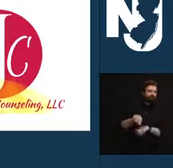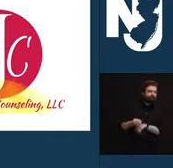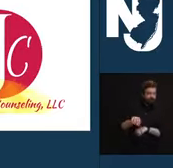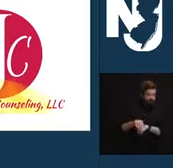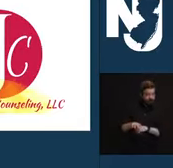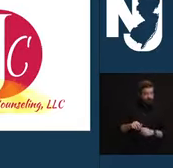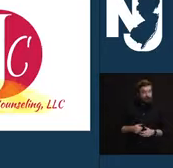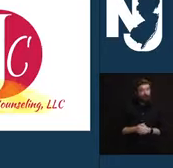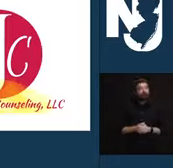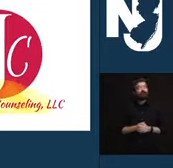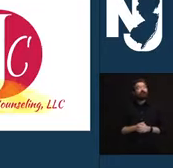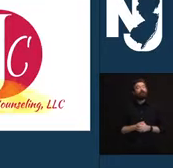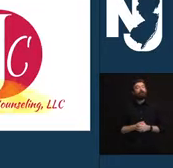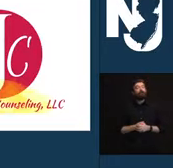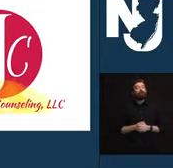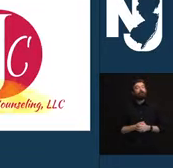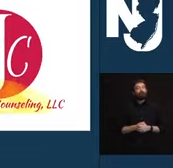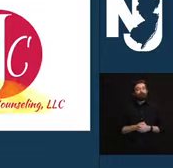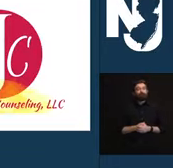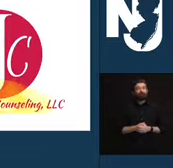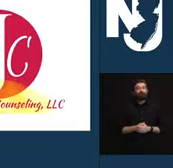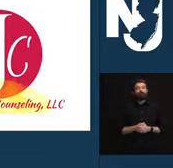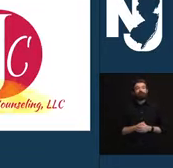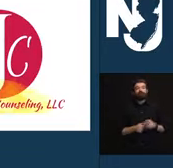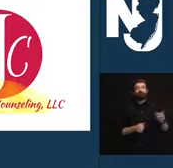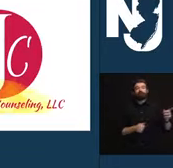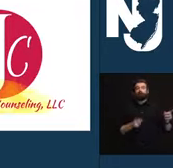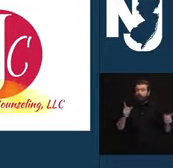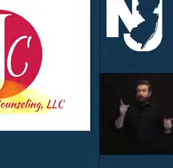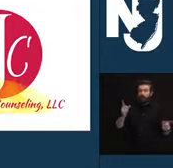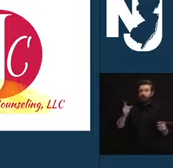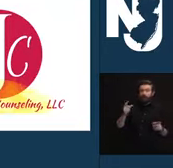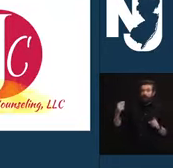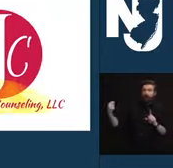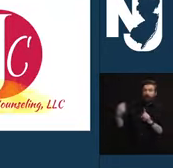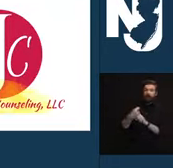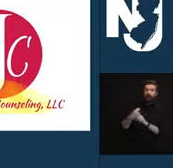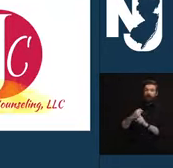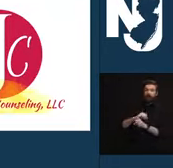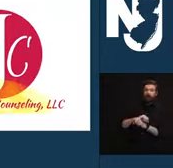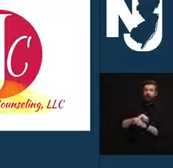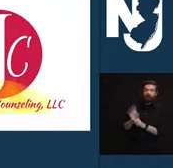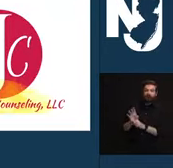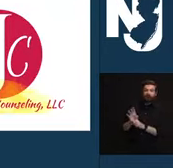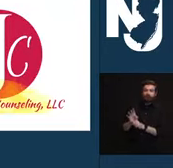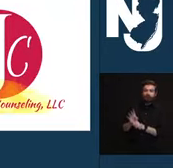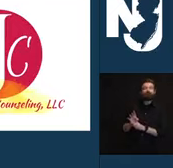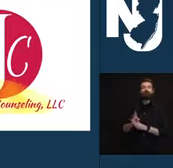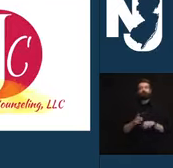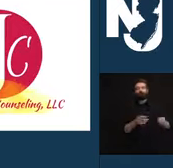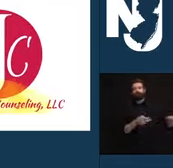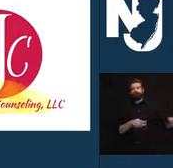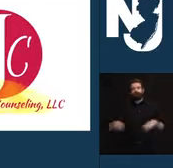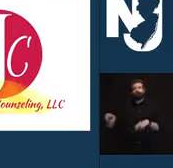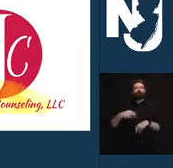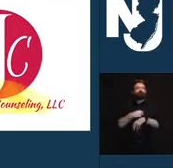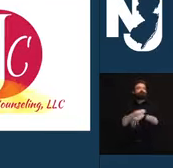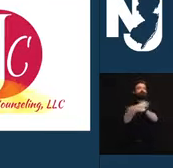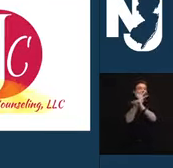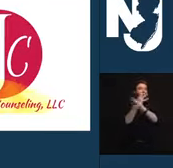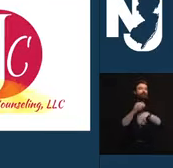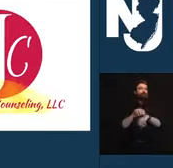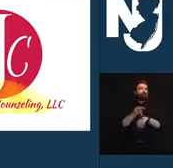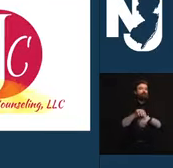to telehealth services to continue serving their clients, and a grant from the EDA helped make that transition